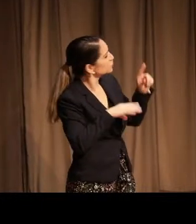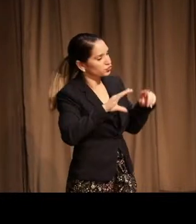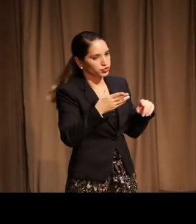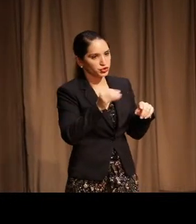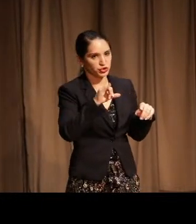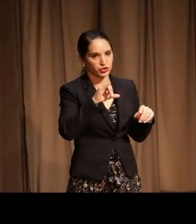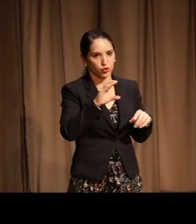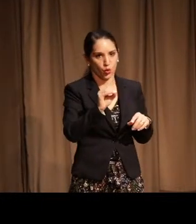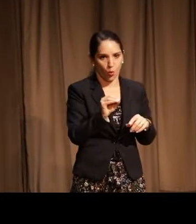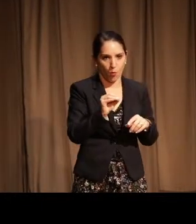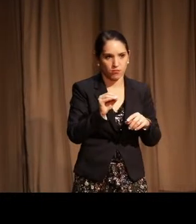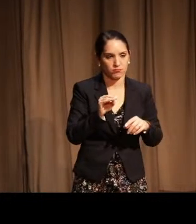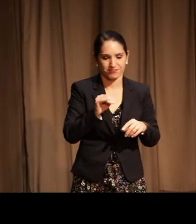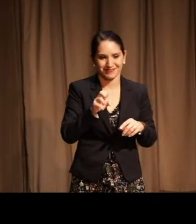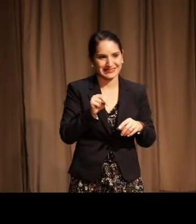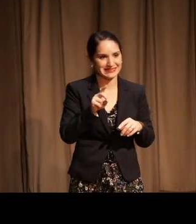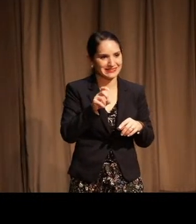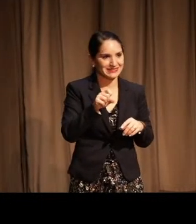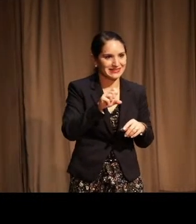how did you